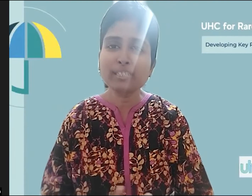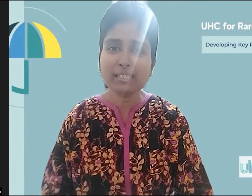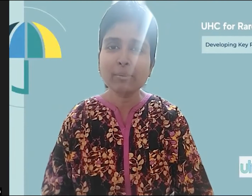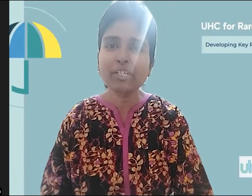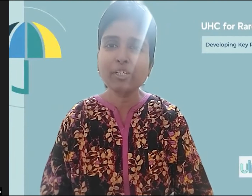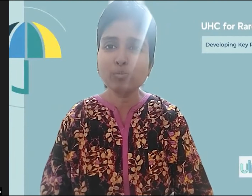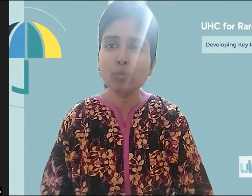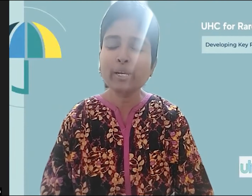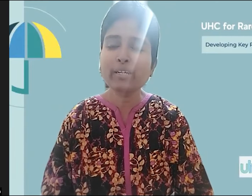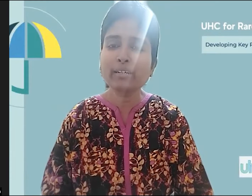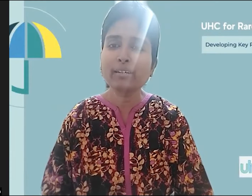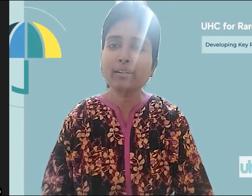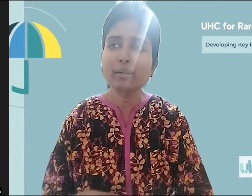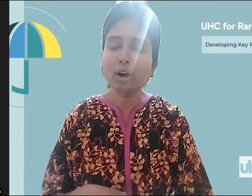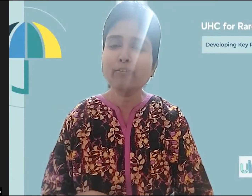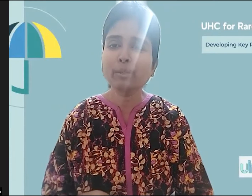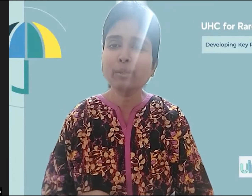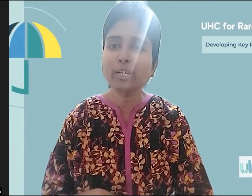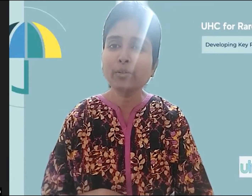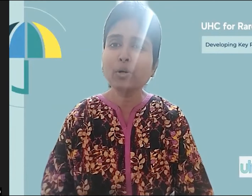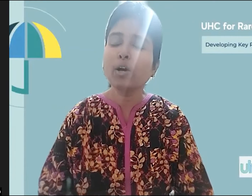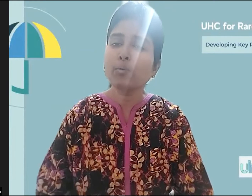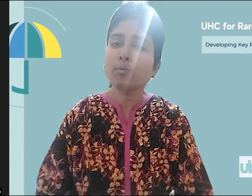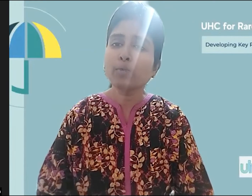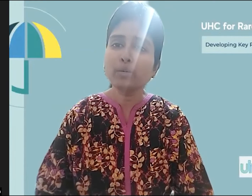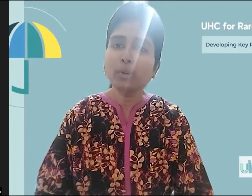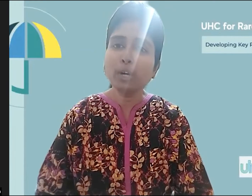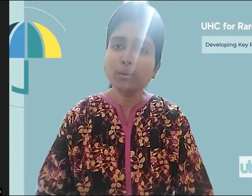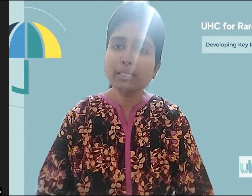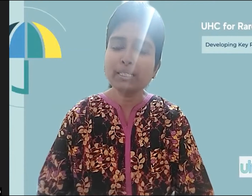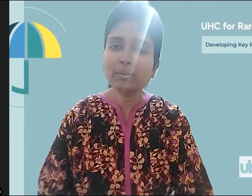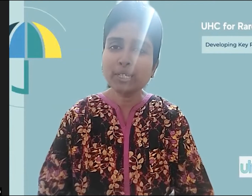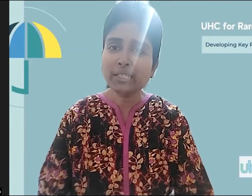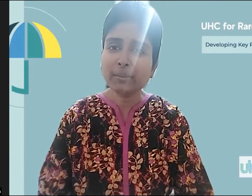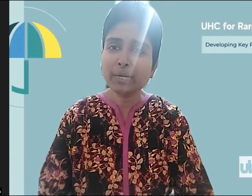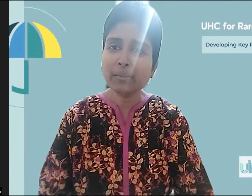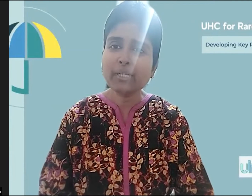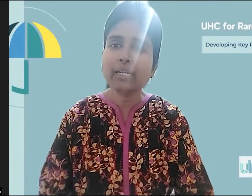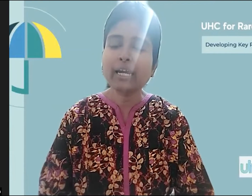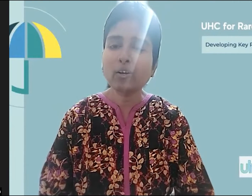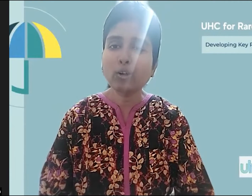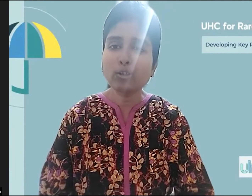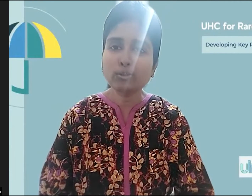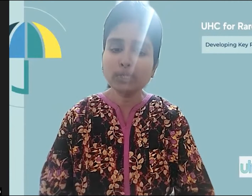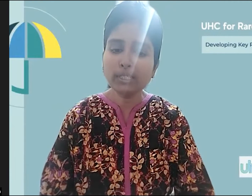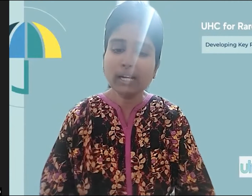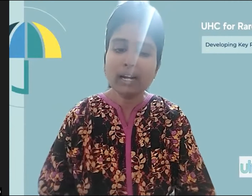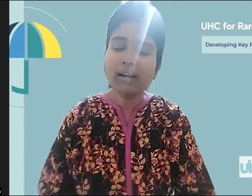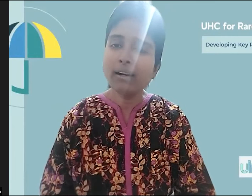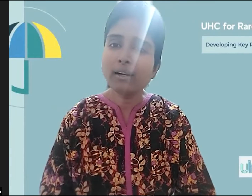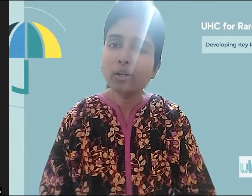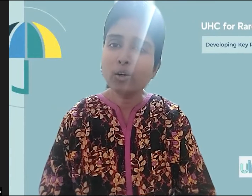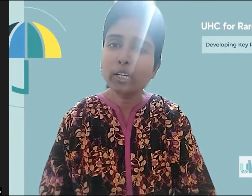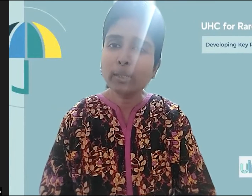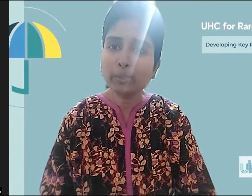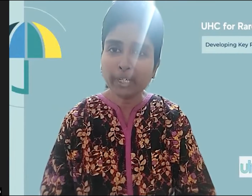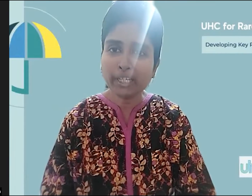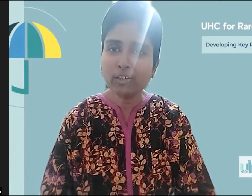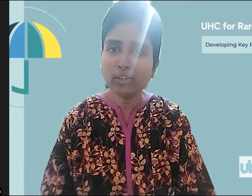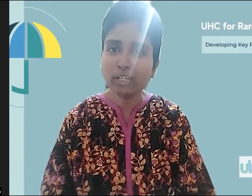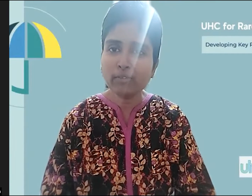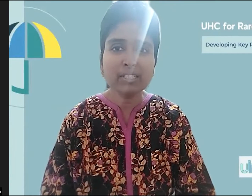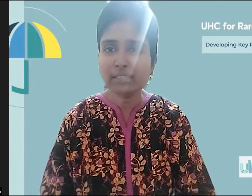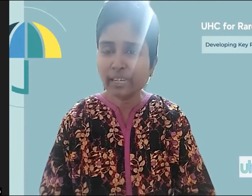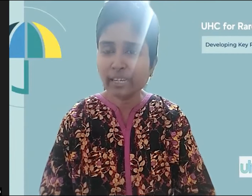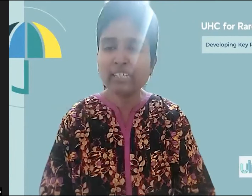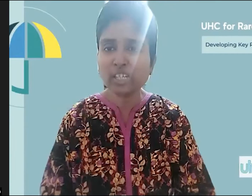of the disability movement of Tamil Nadu, we worked with the disability department and also the local implementing